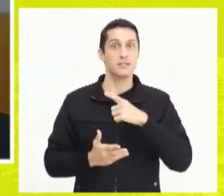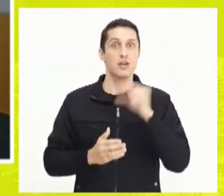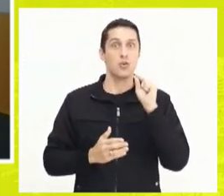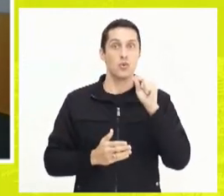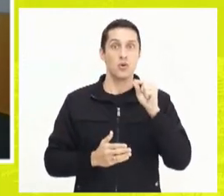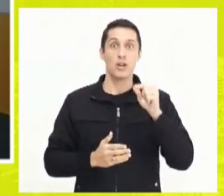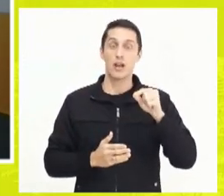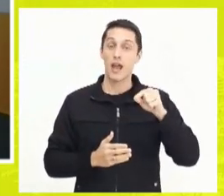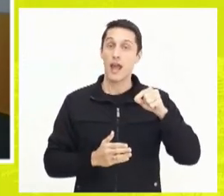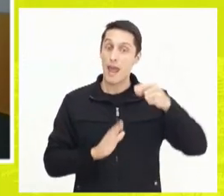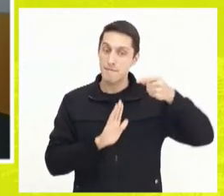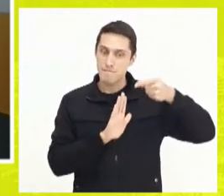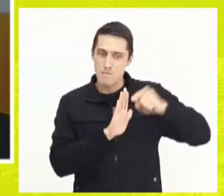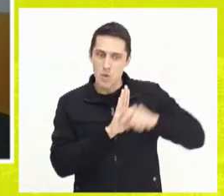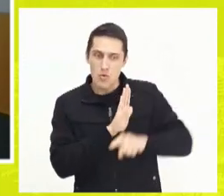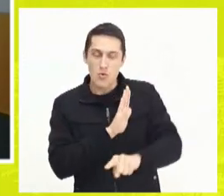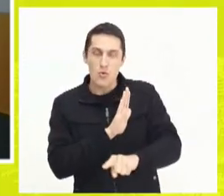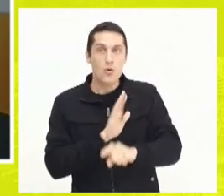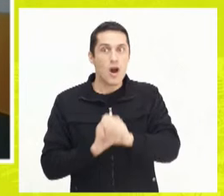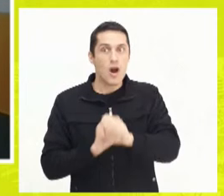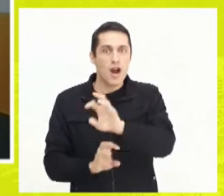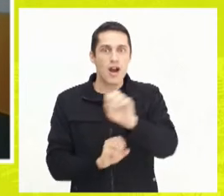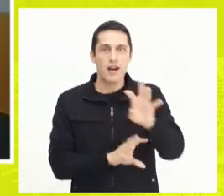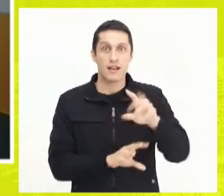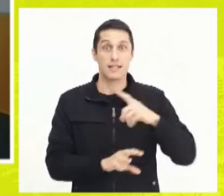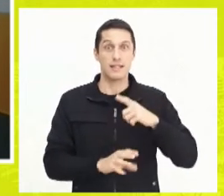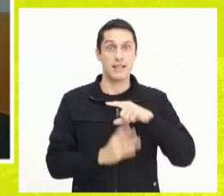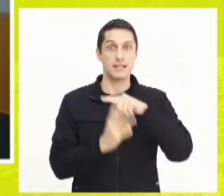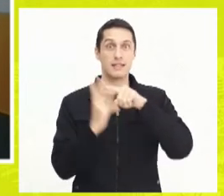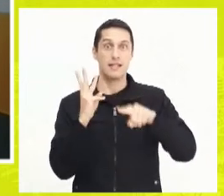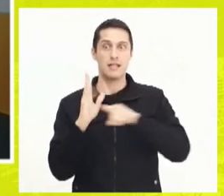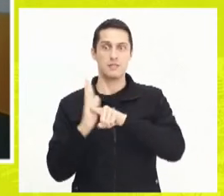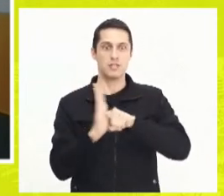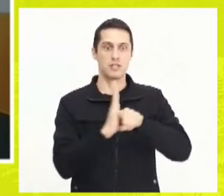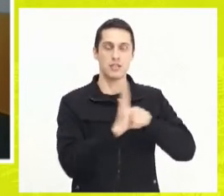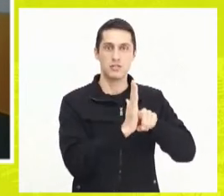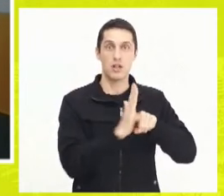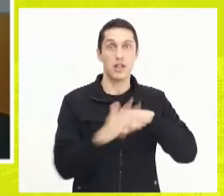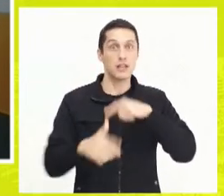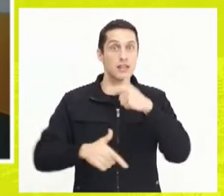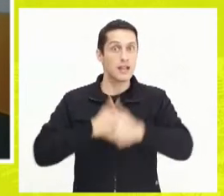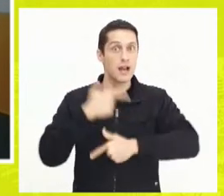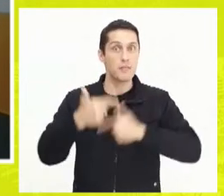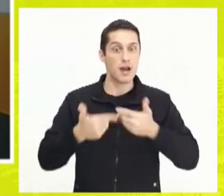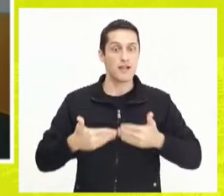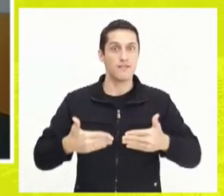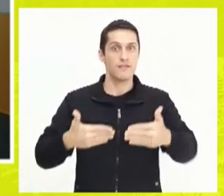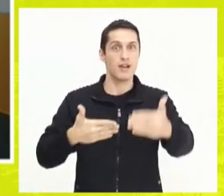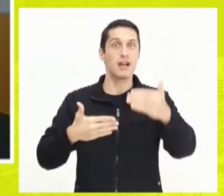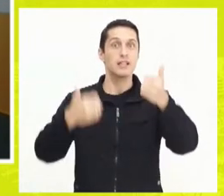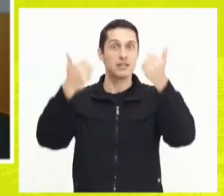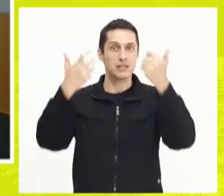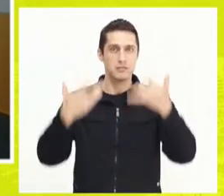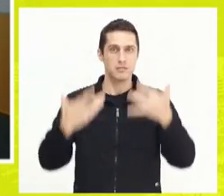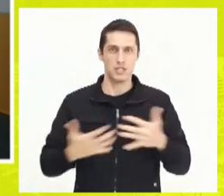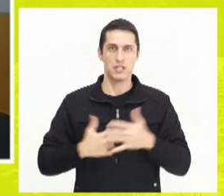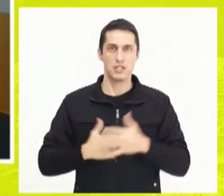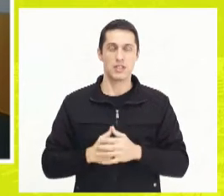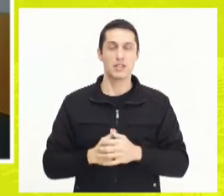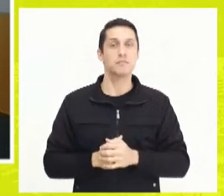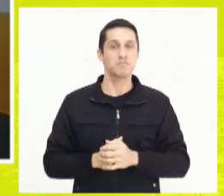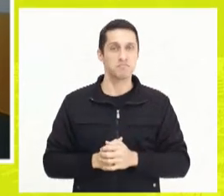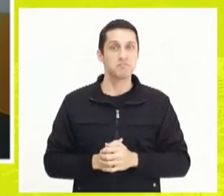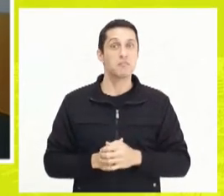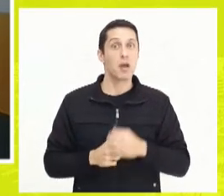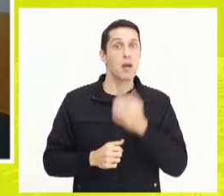program will continue we're going to have the academic immersion three researchers will bring